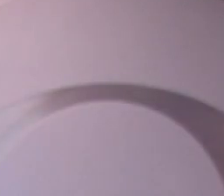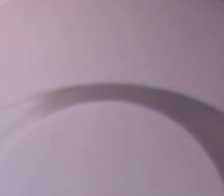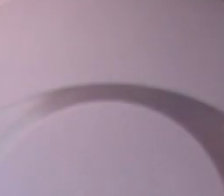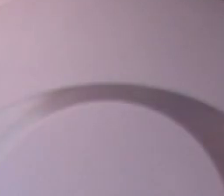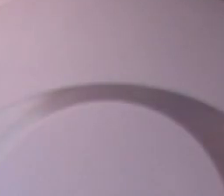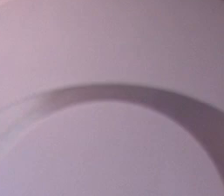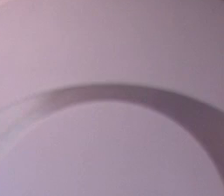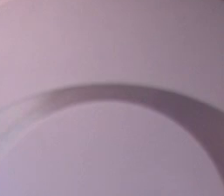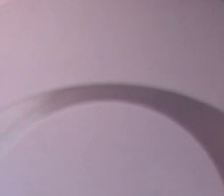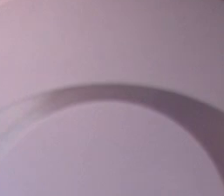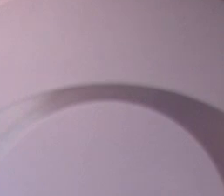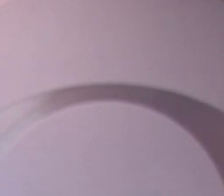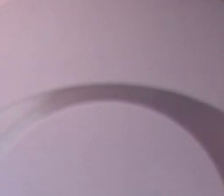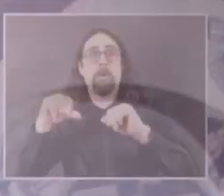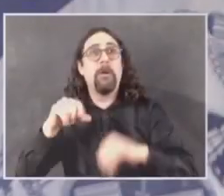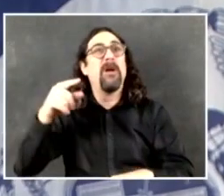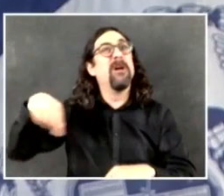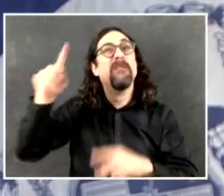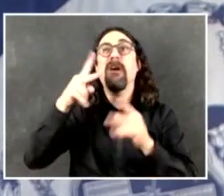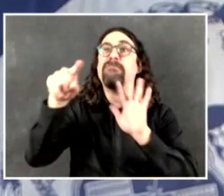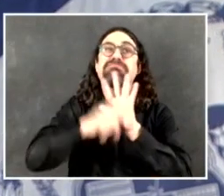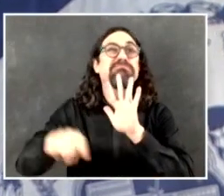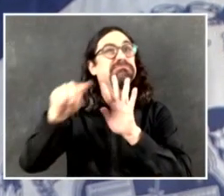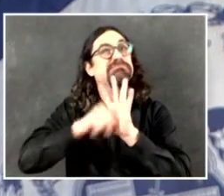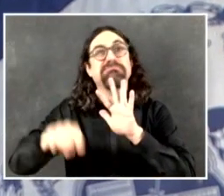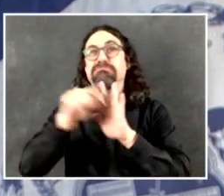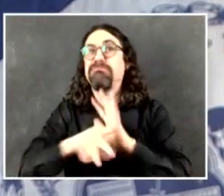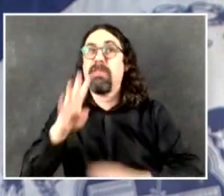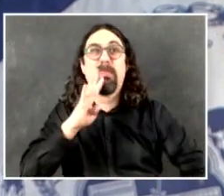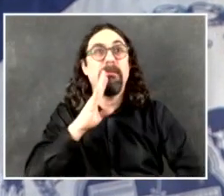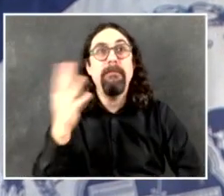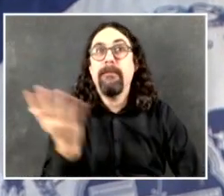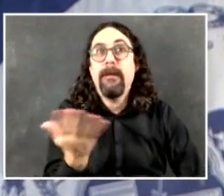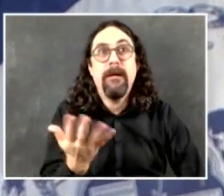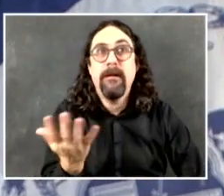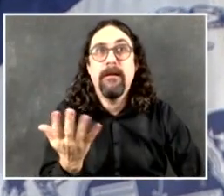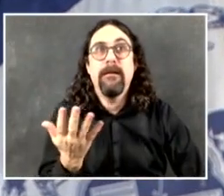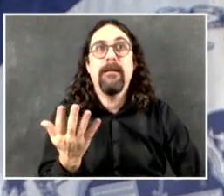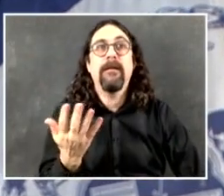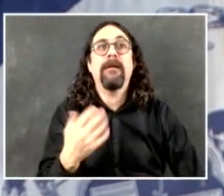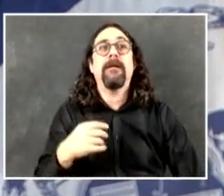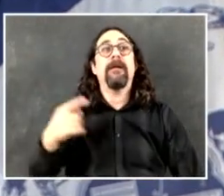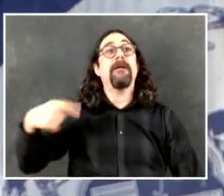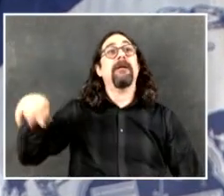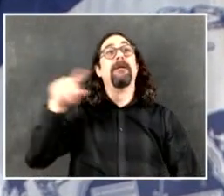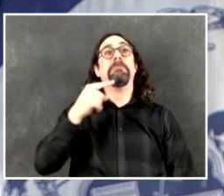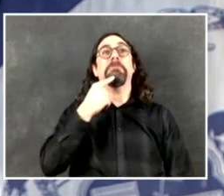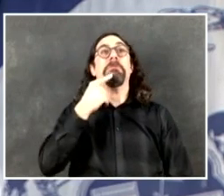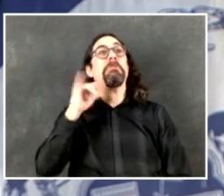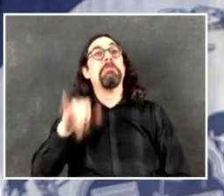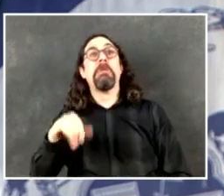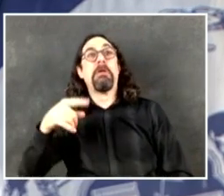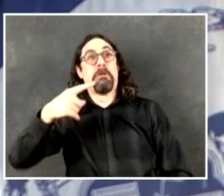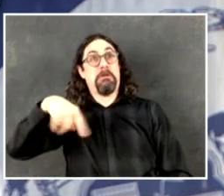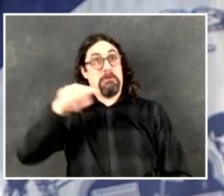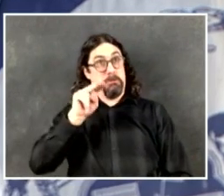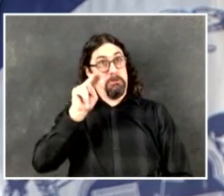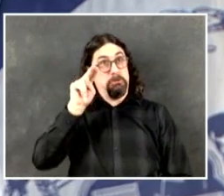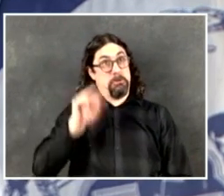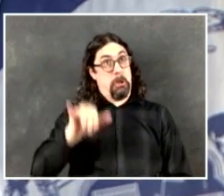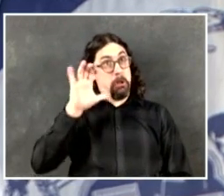pandemic in New York City. Let's listen in. There are days and won't be able to overcome this crisis. You already see people talking